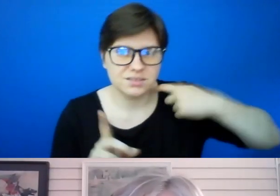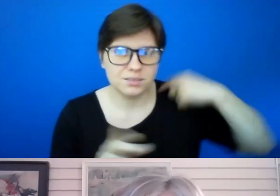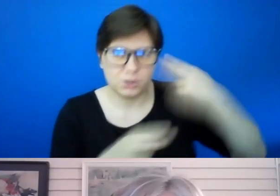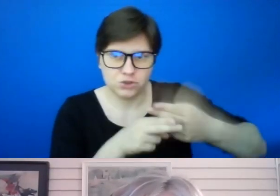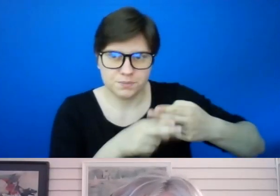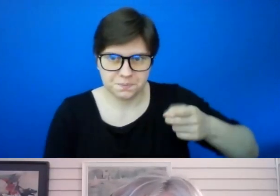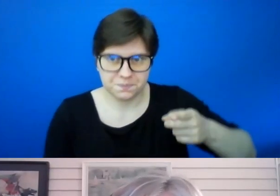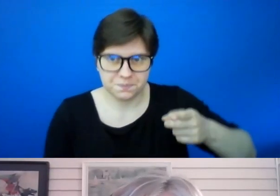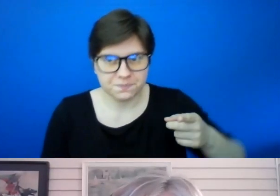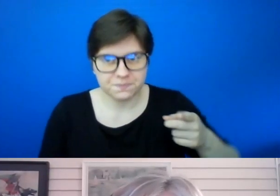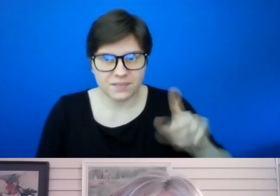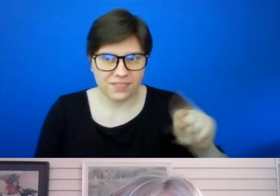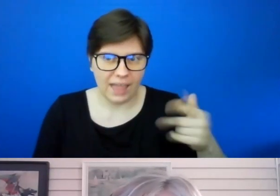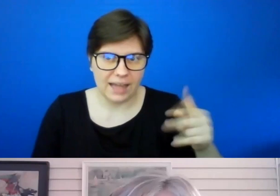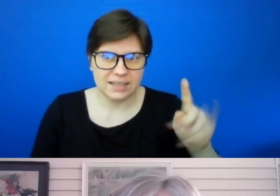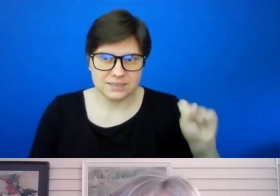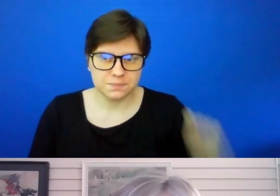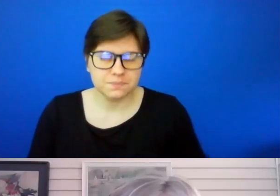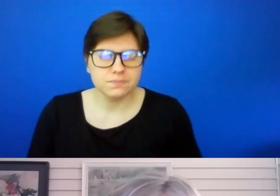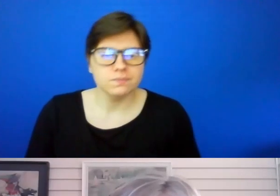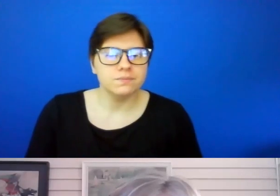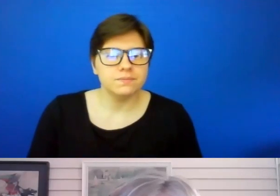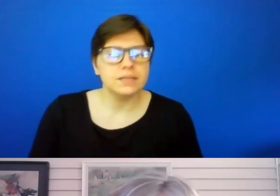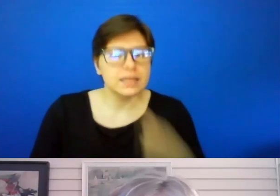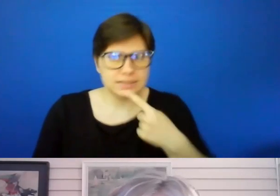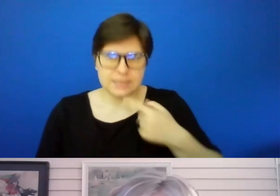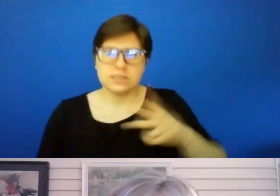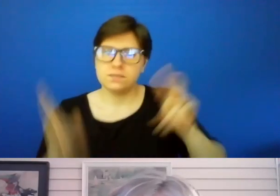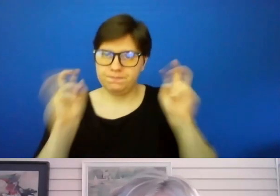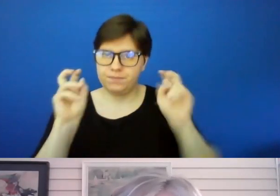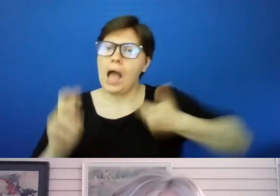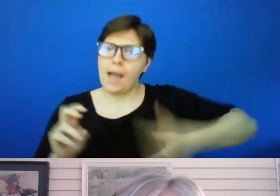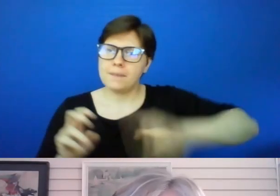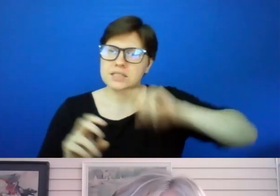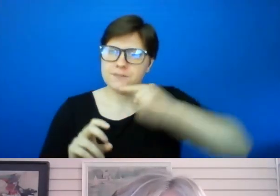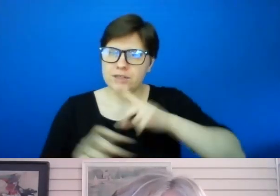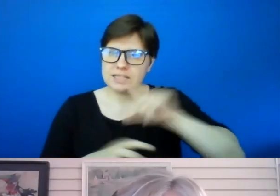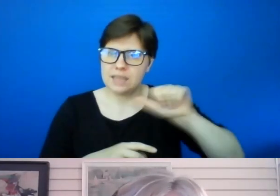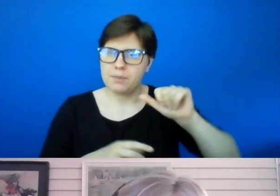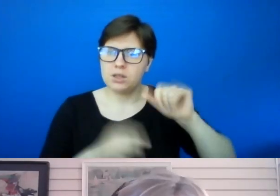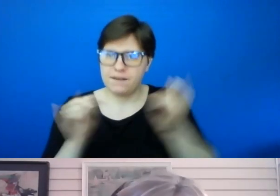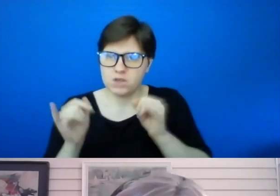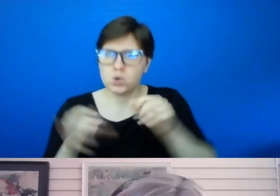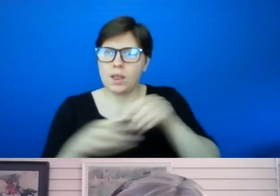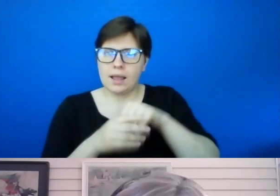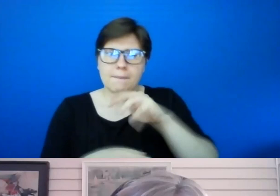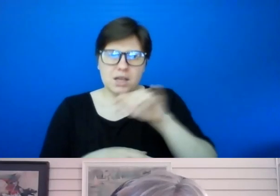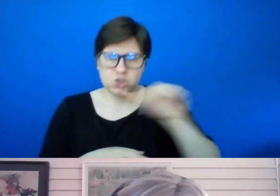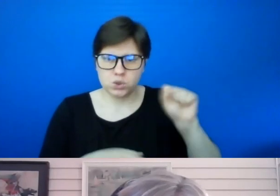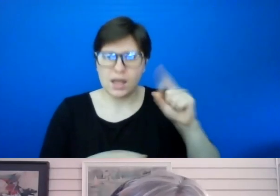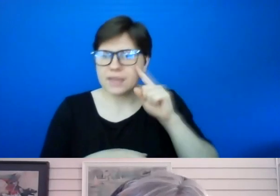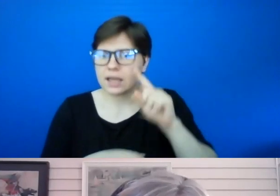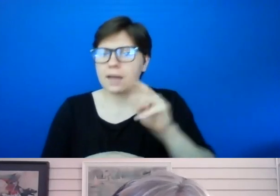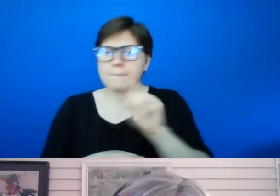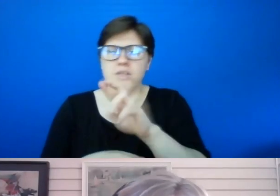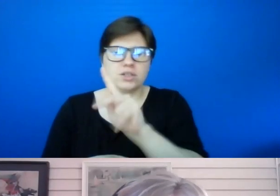invoked, Thaddeus. I am a severely disabled individual living in Massachusetts, and think that Mr. Kelly's contention that issues other